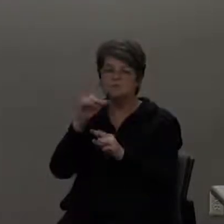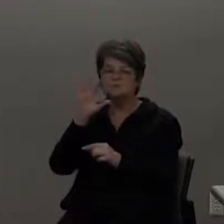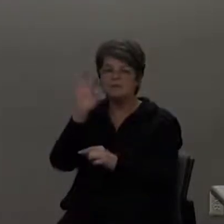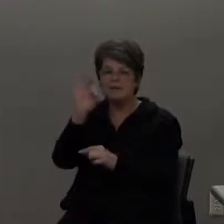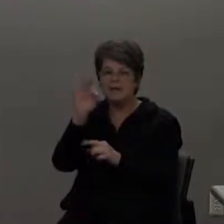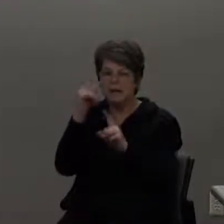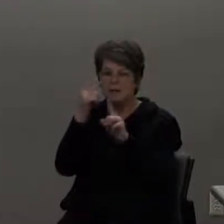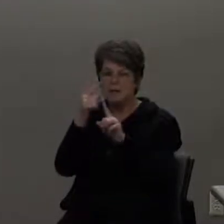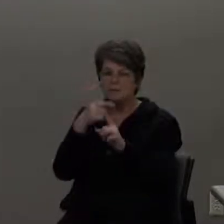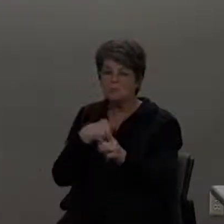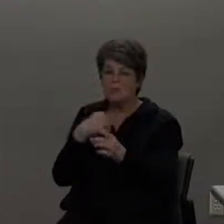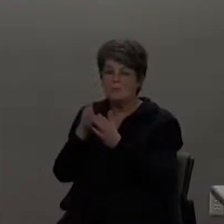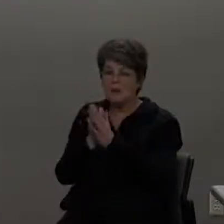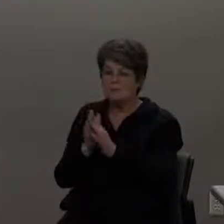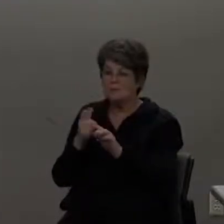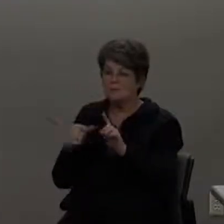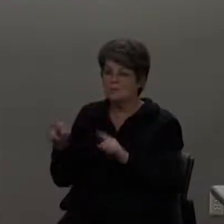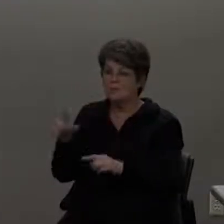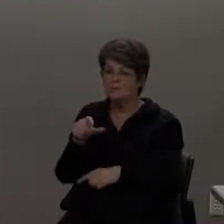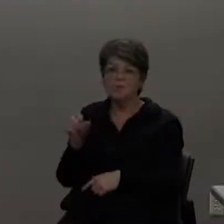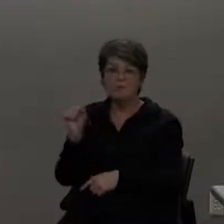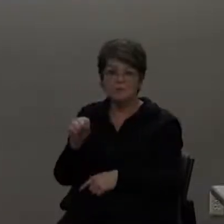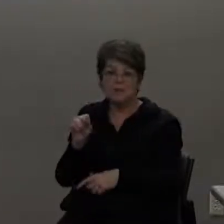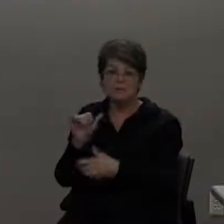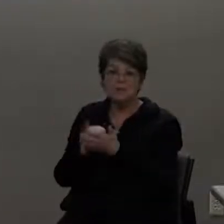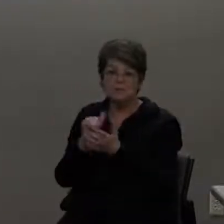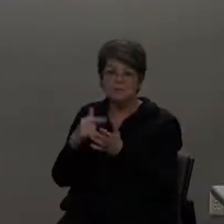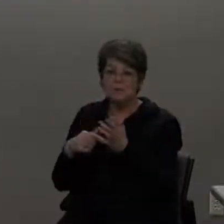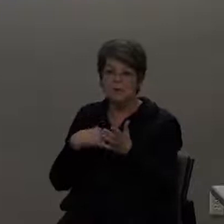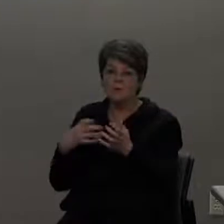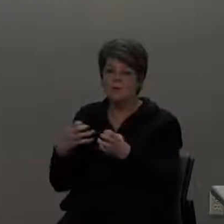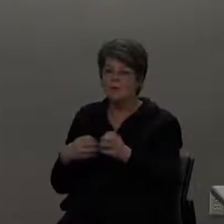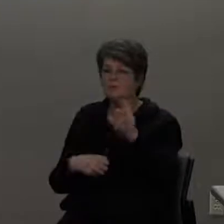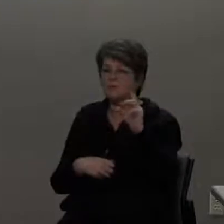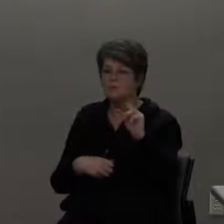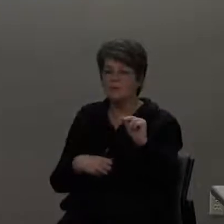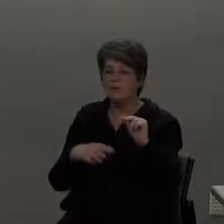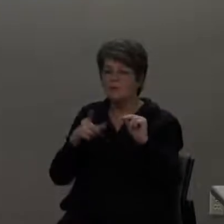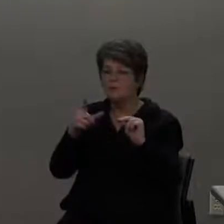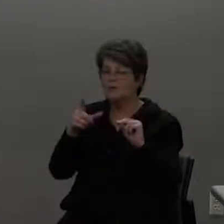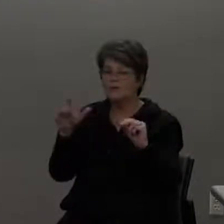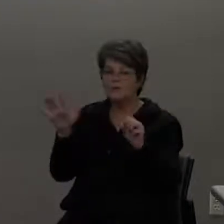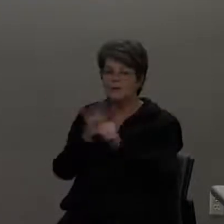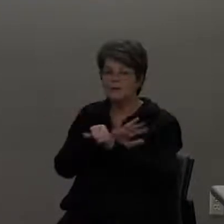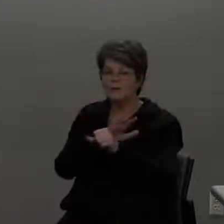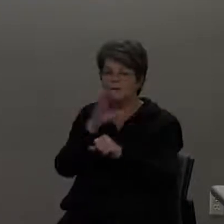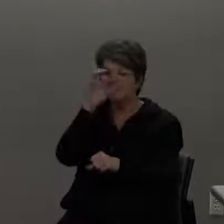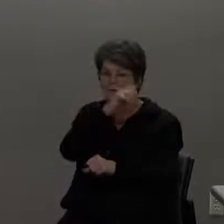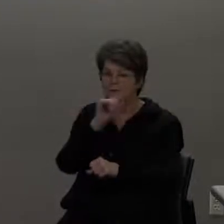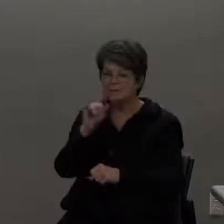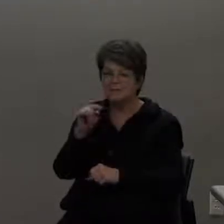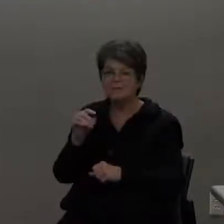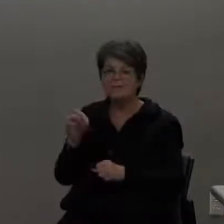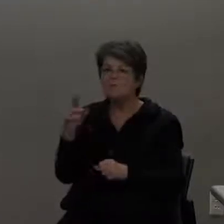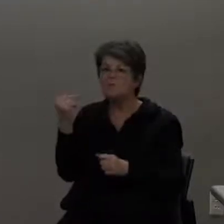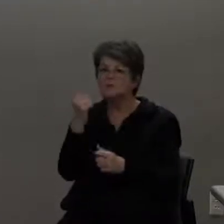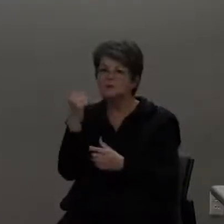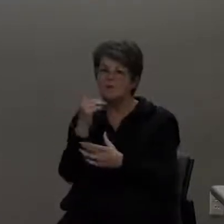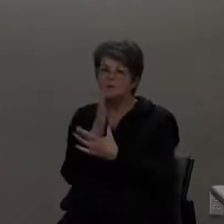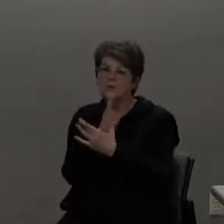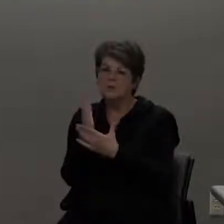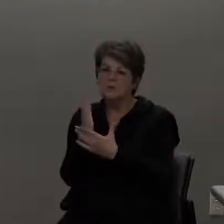what I'm asking from you is, yes, that's what we want. No, you've completely missed the boat, or somewhere in